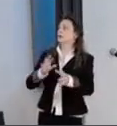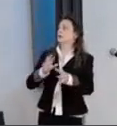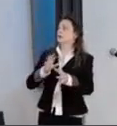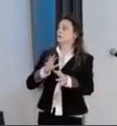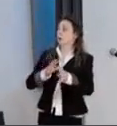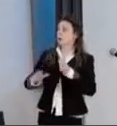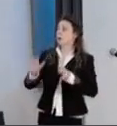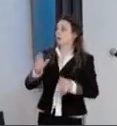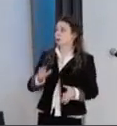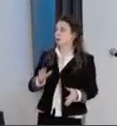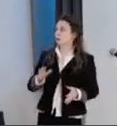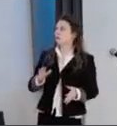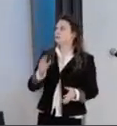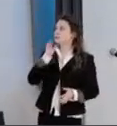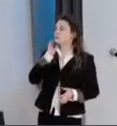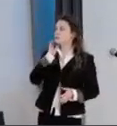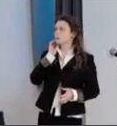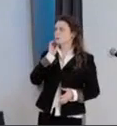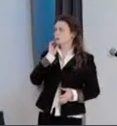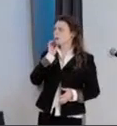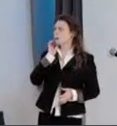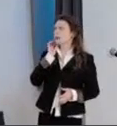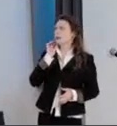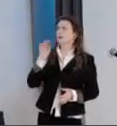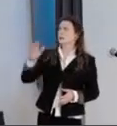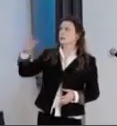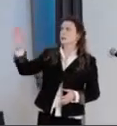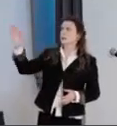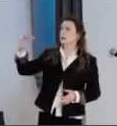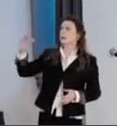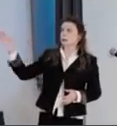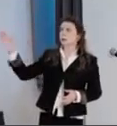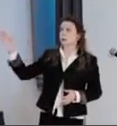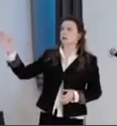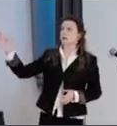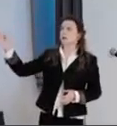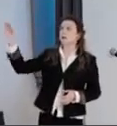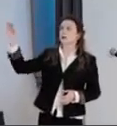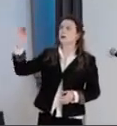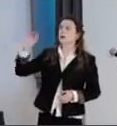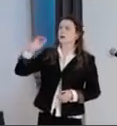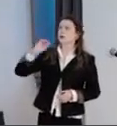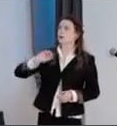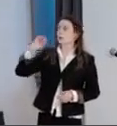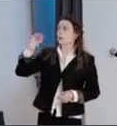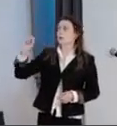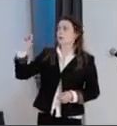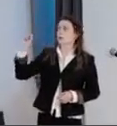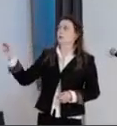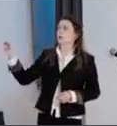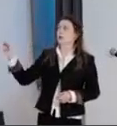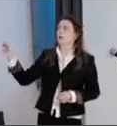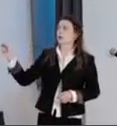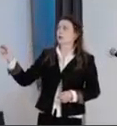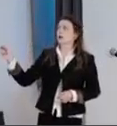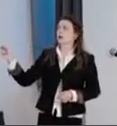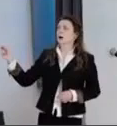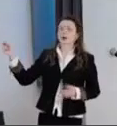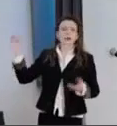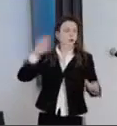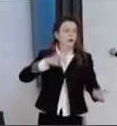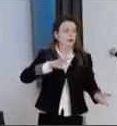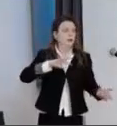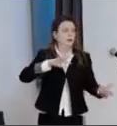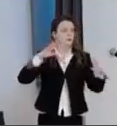you think this plausible at all, you might think that it doesn't really make a difference whether the components we're focusing on